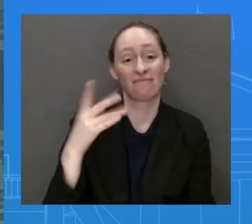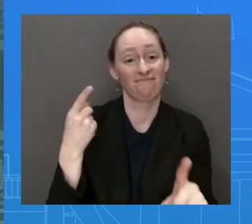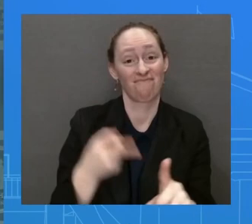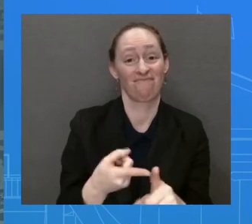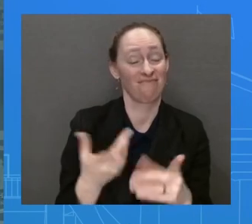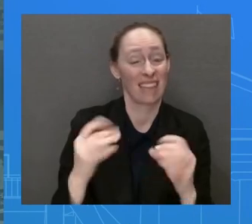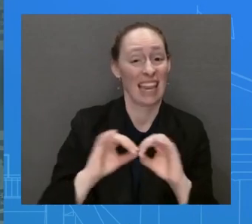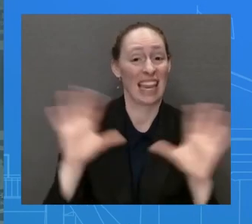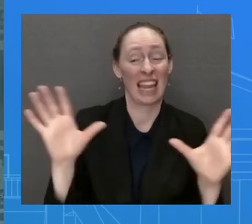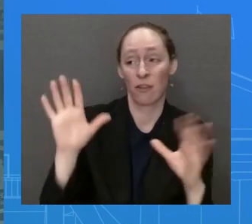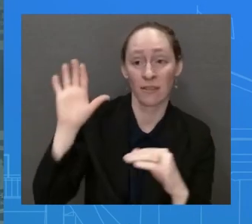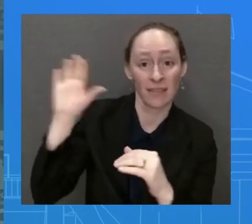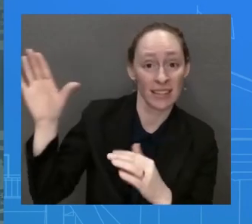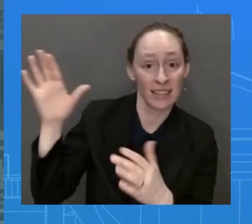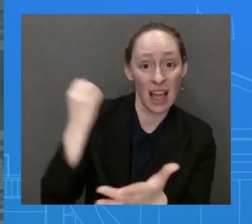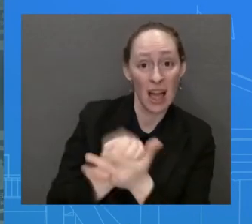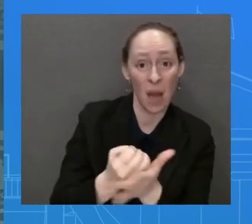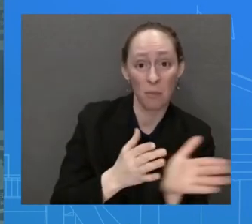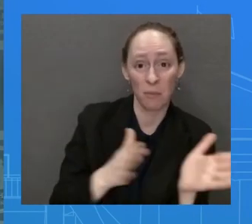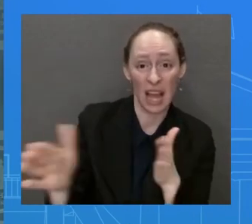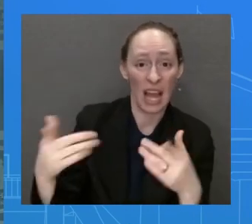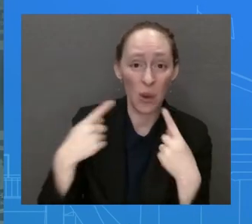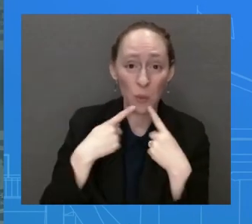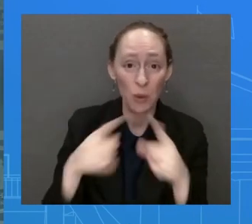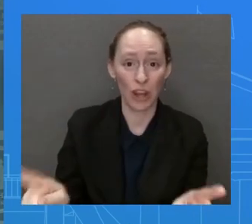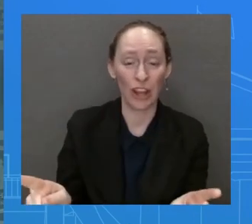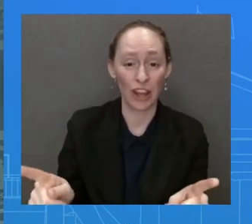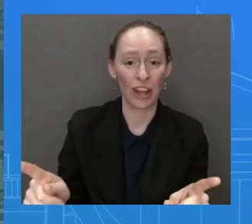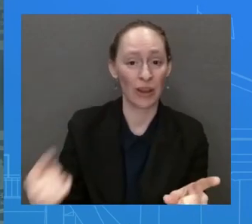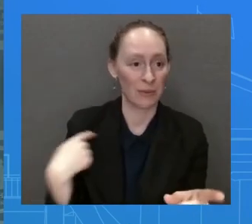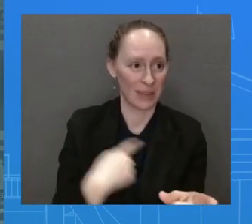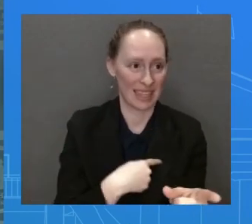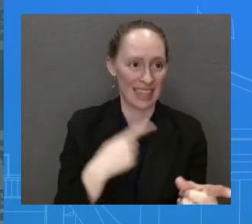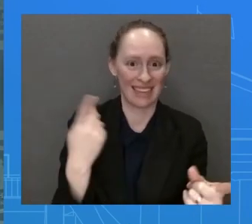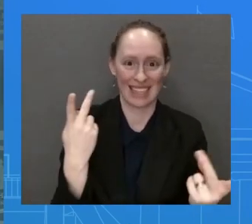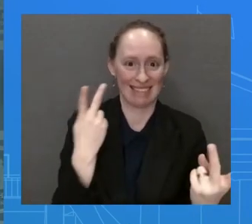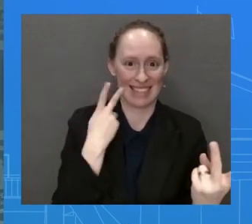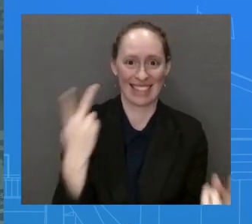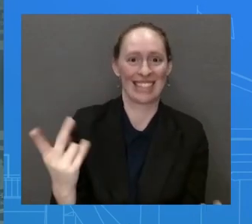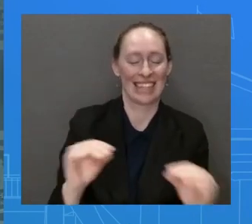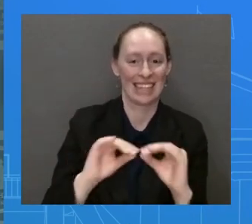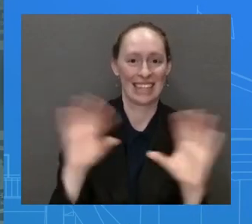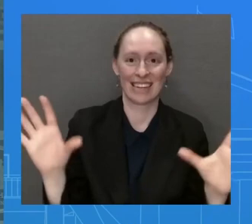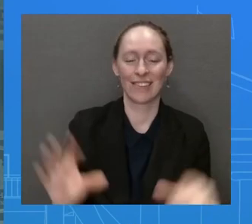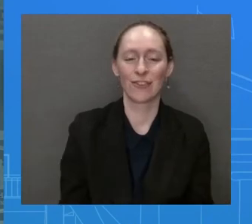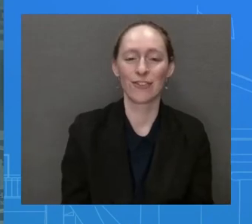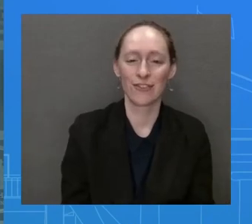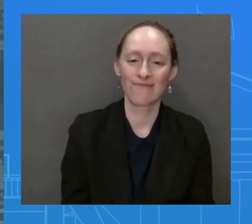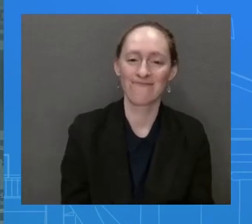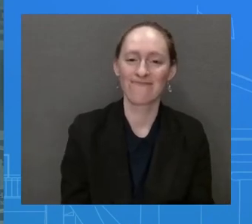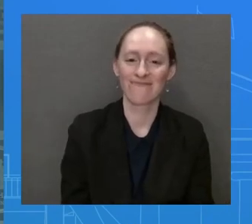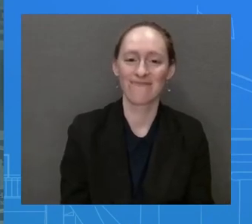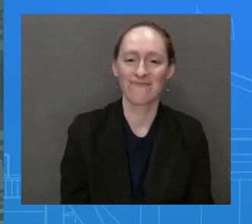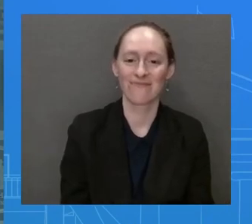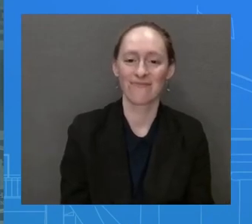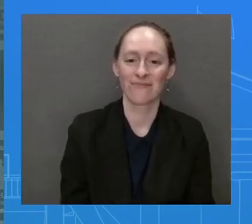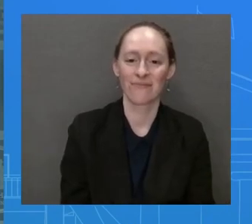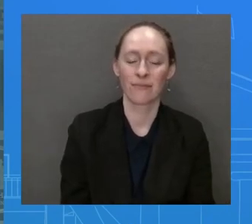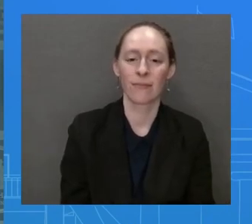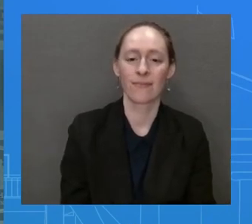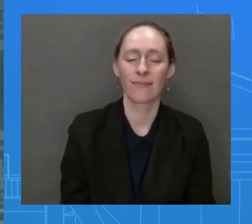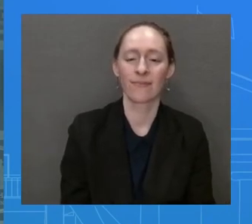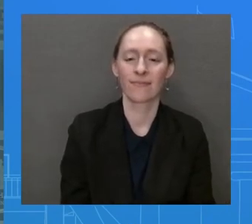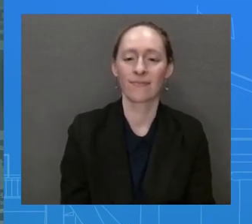working, right? With what the vision that the president has for this country, when you think about when he came in, he passed the American Rescue Plan, you think about all the